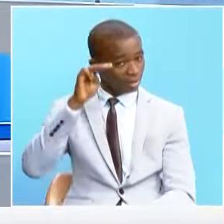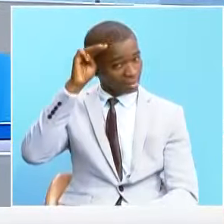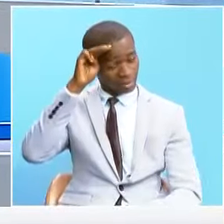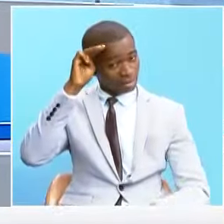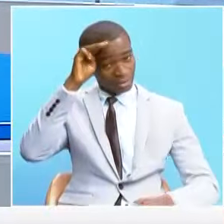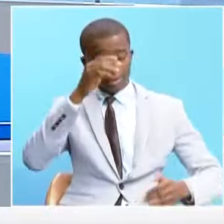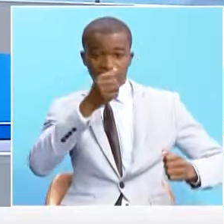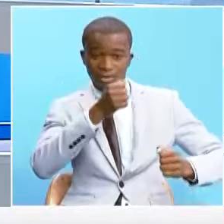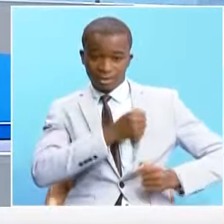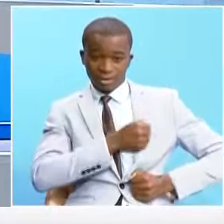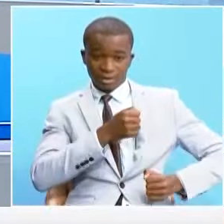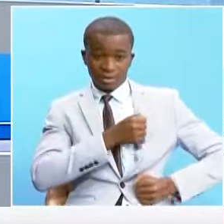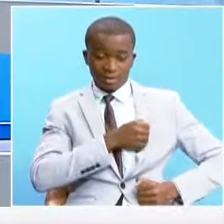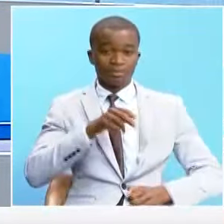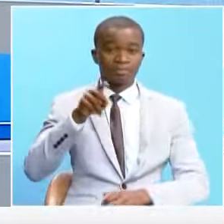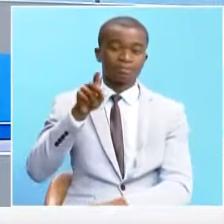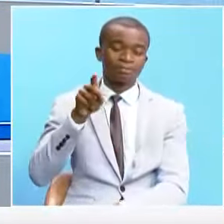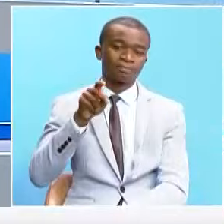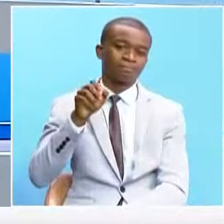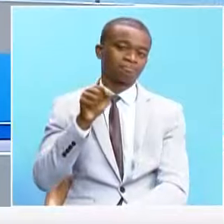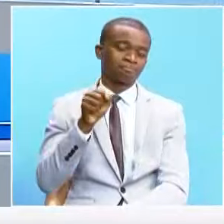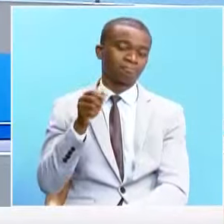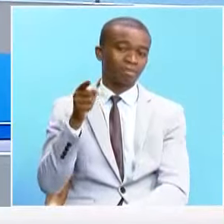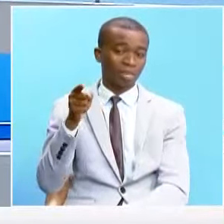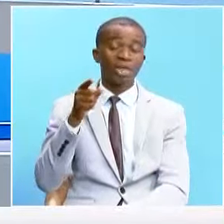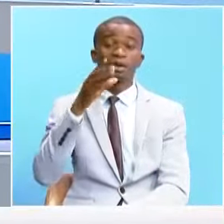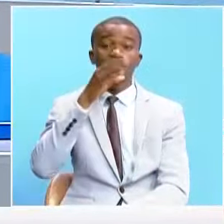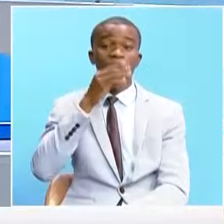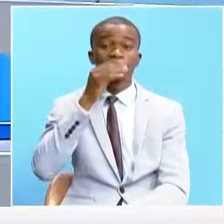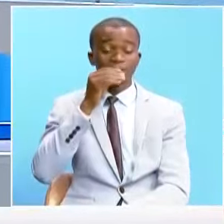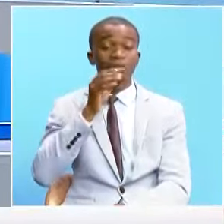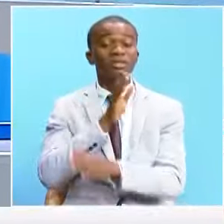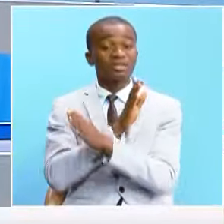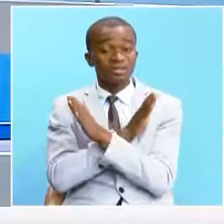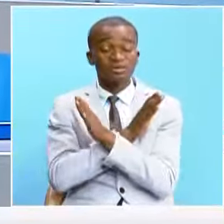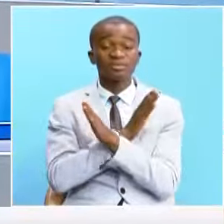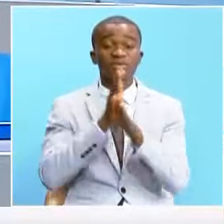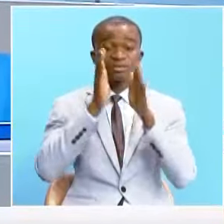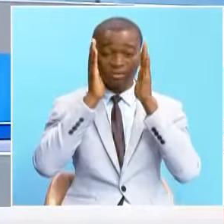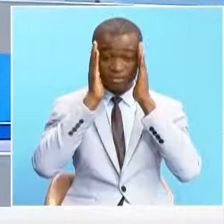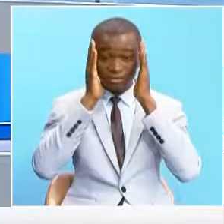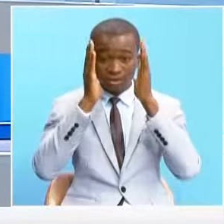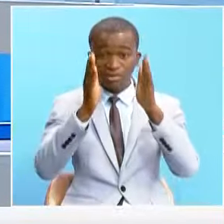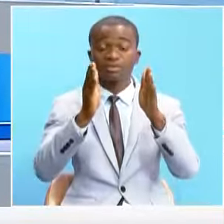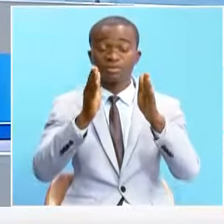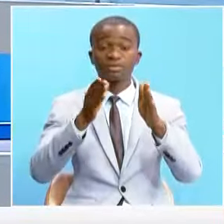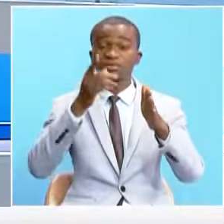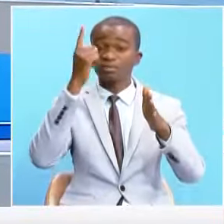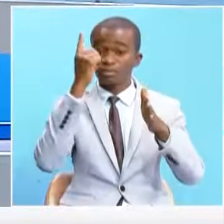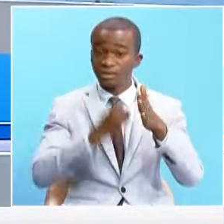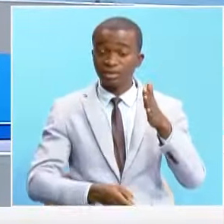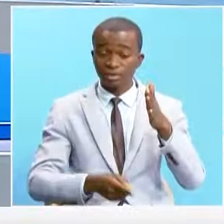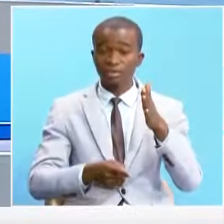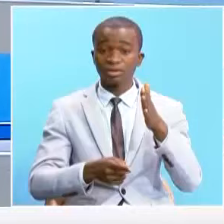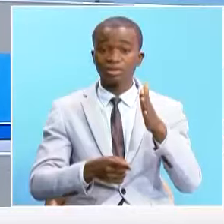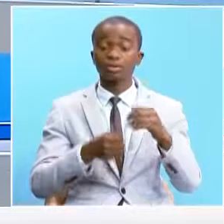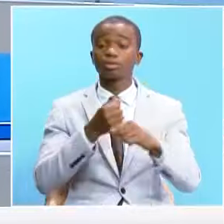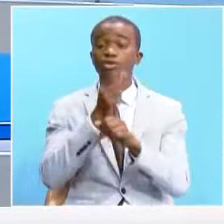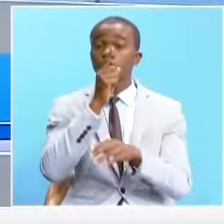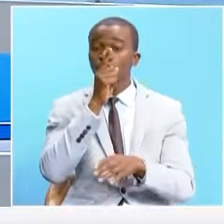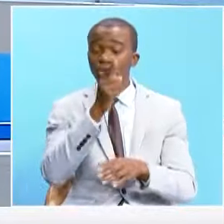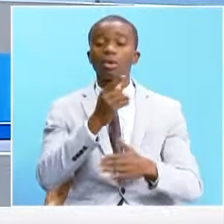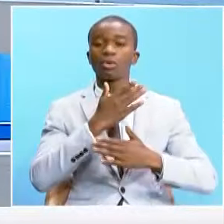of Defense Permanent Secretary Norman Chipakupaku says Zambia remains committed to efforts aimed at devising measures to ensure